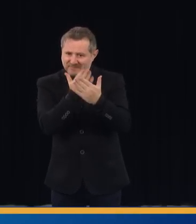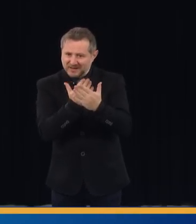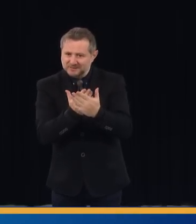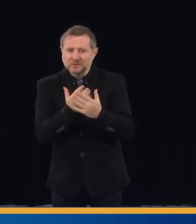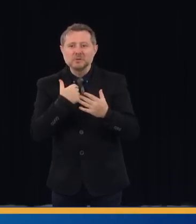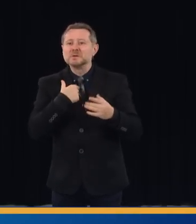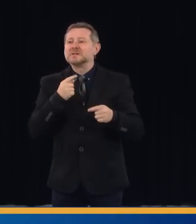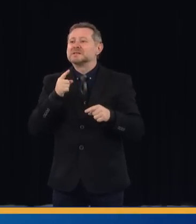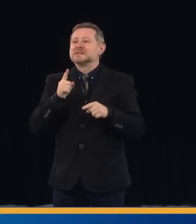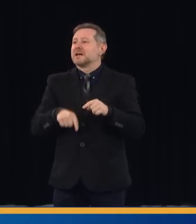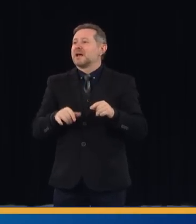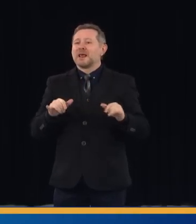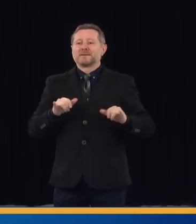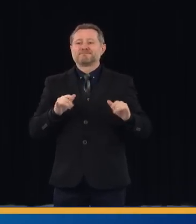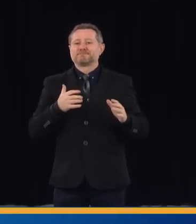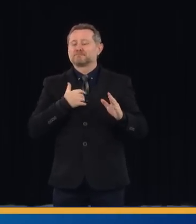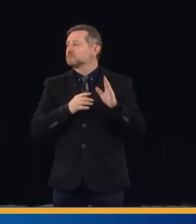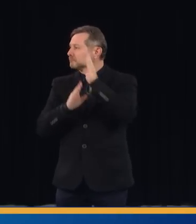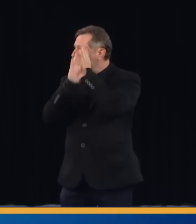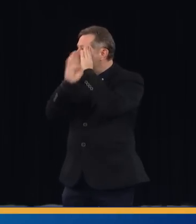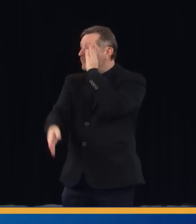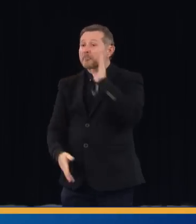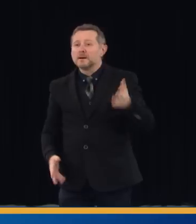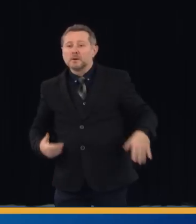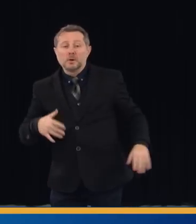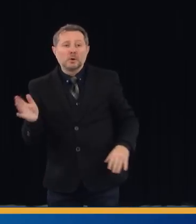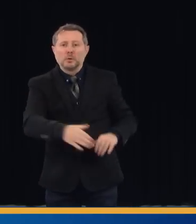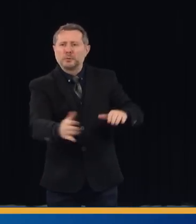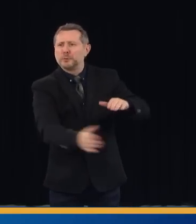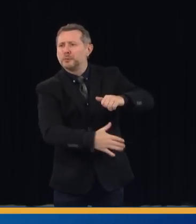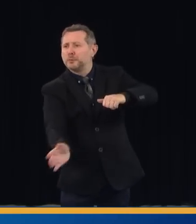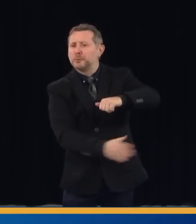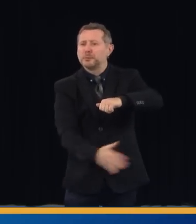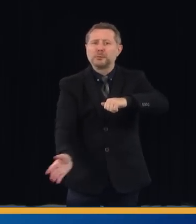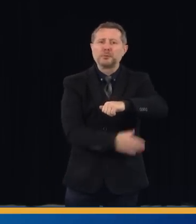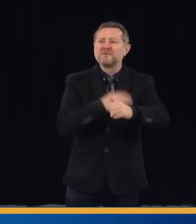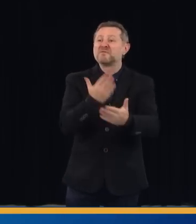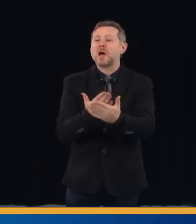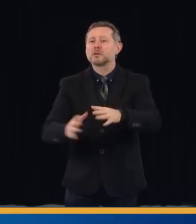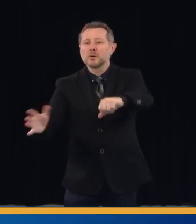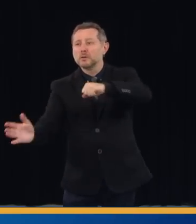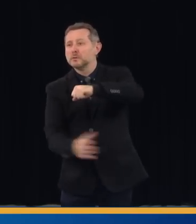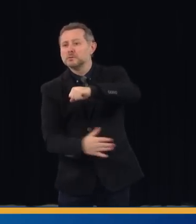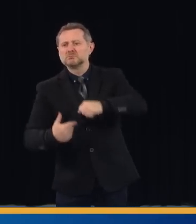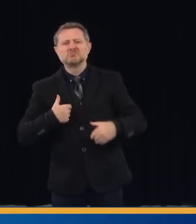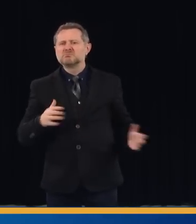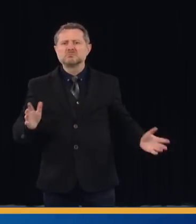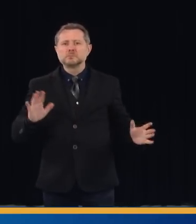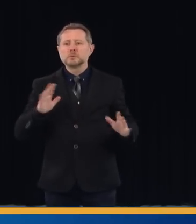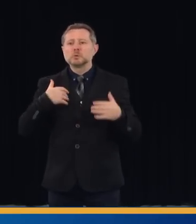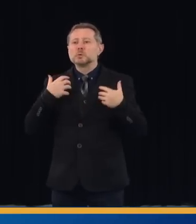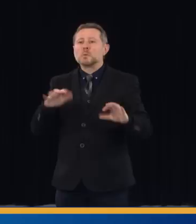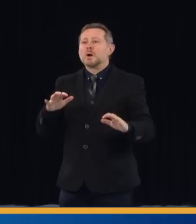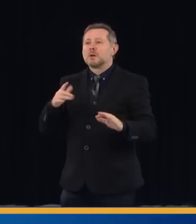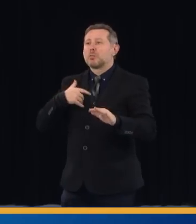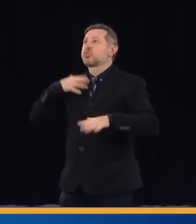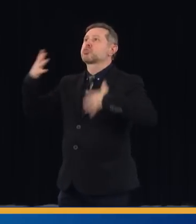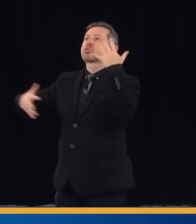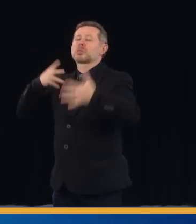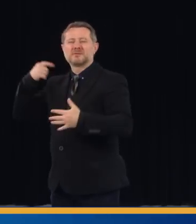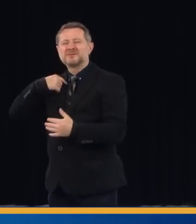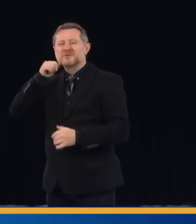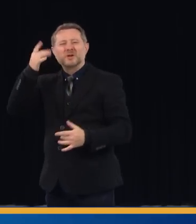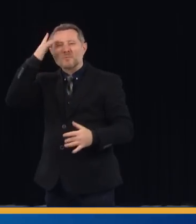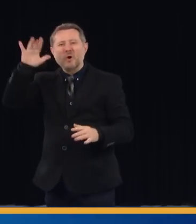go to a place of irrationality. But we're emotional beings, and as an